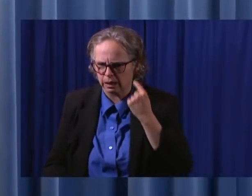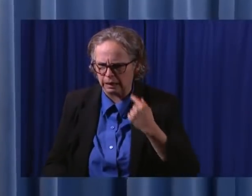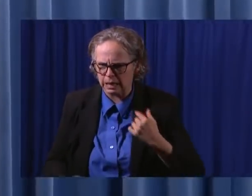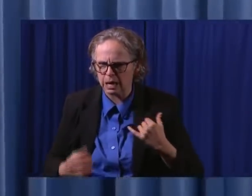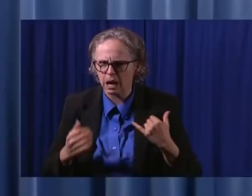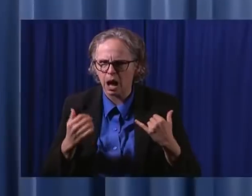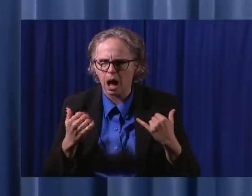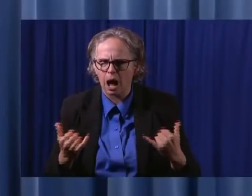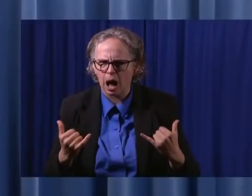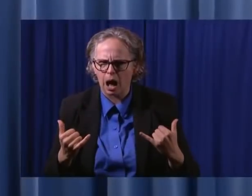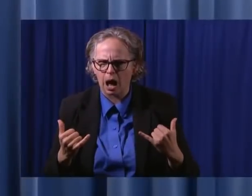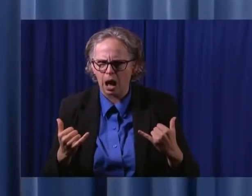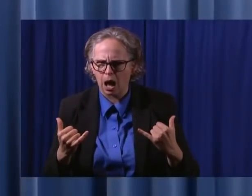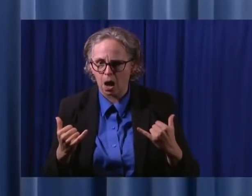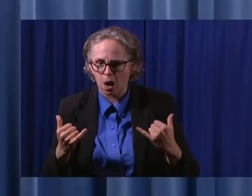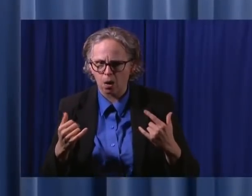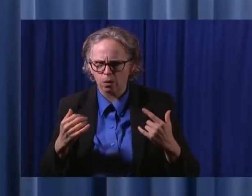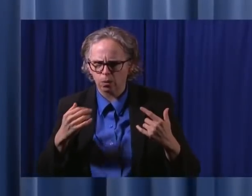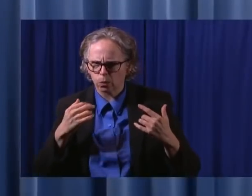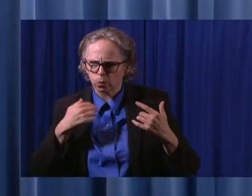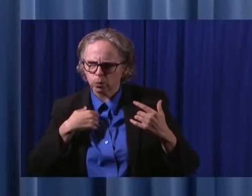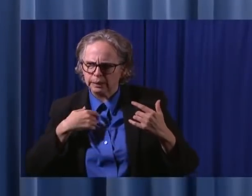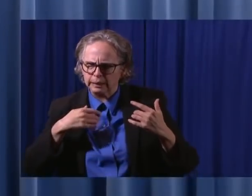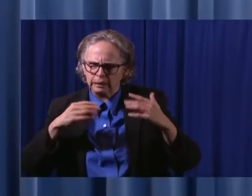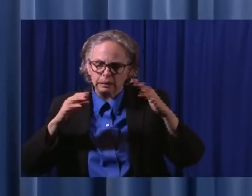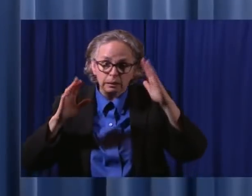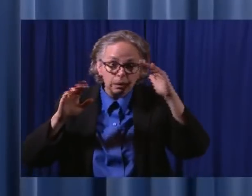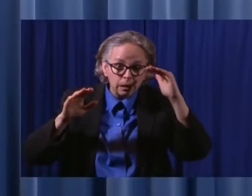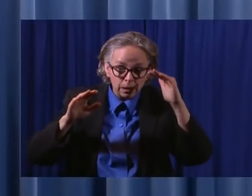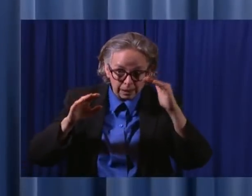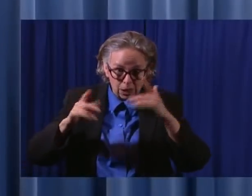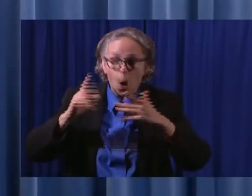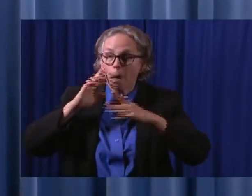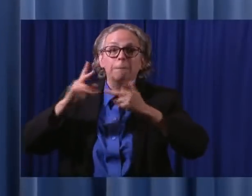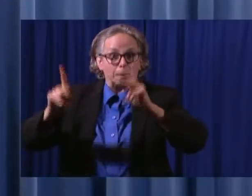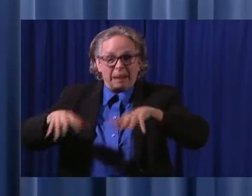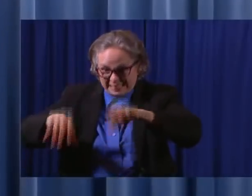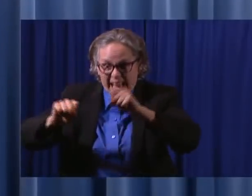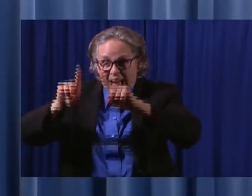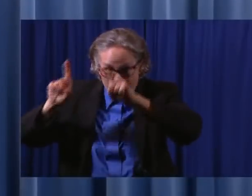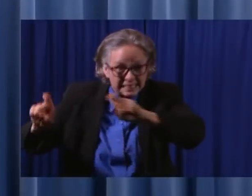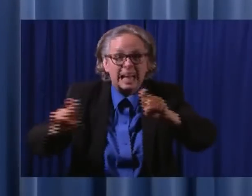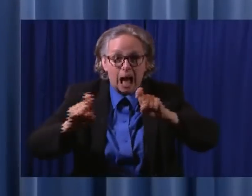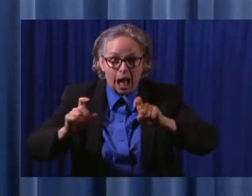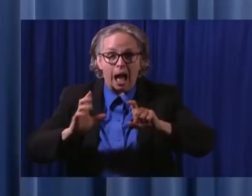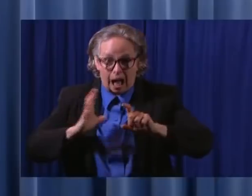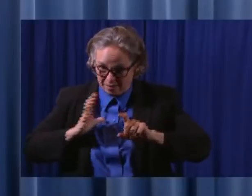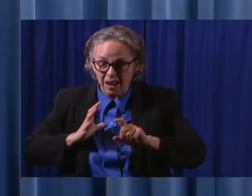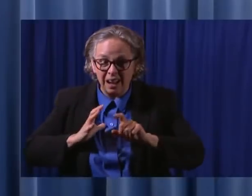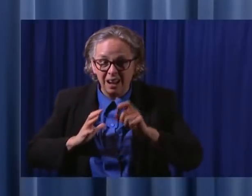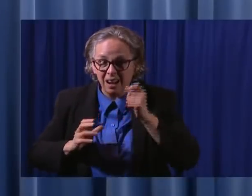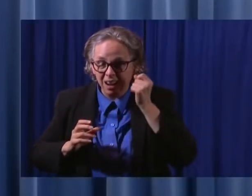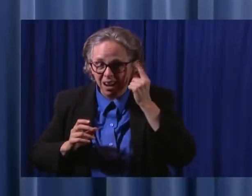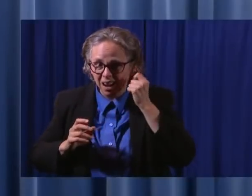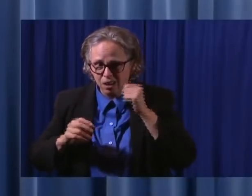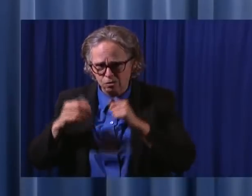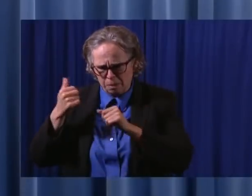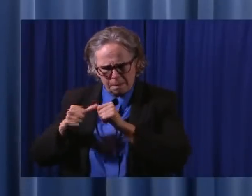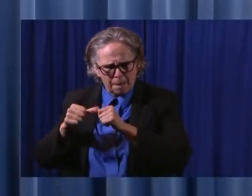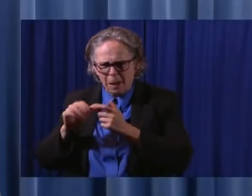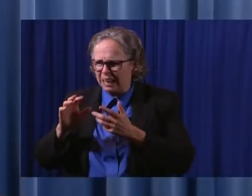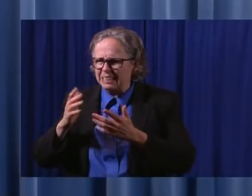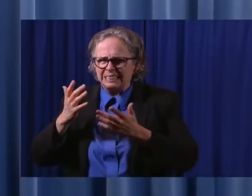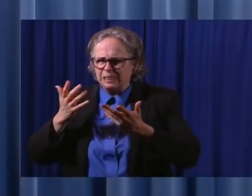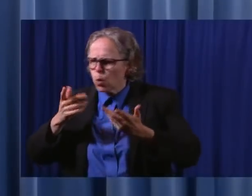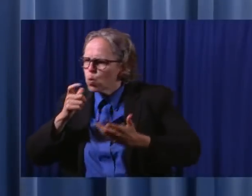to see, we were testing initially very restricted. People who had to have symptoms, people who